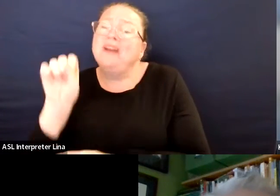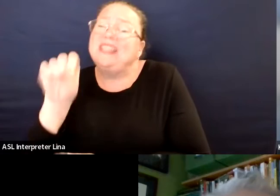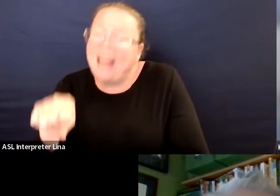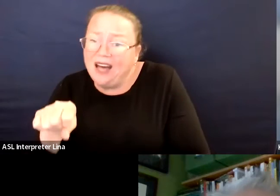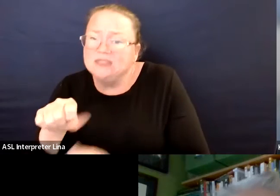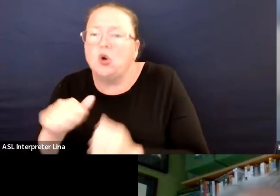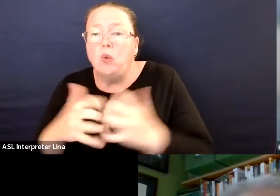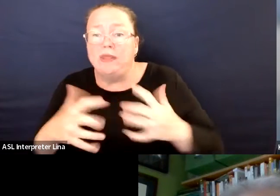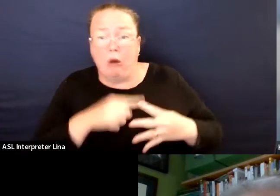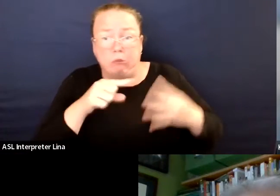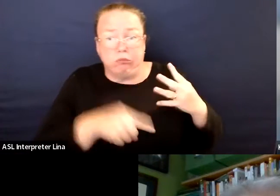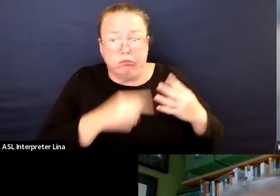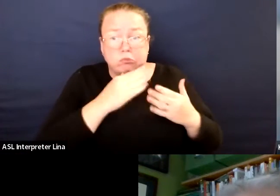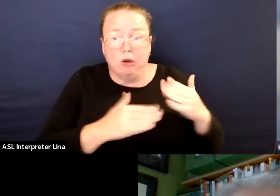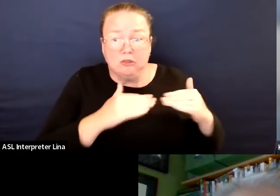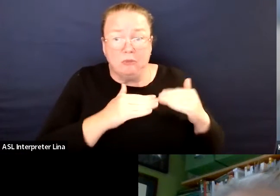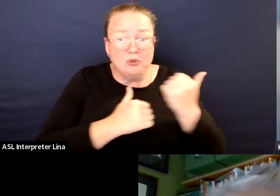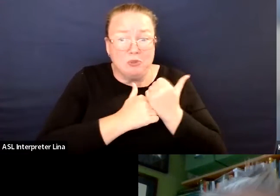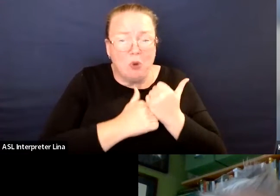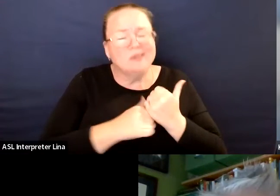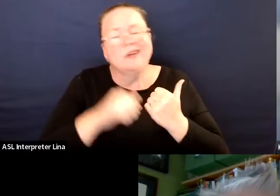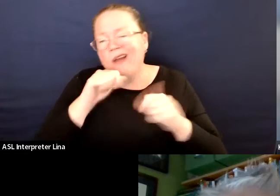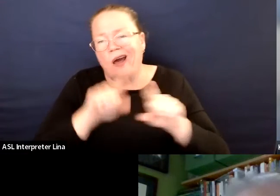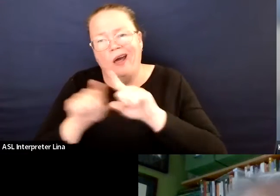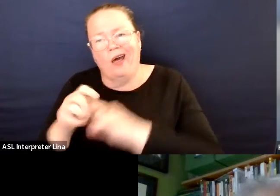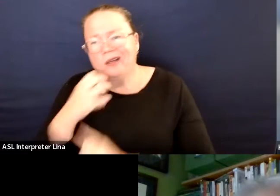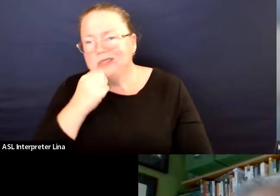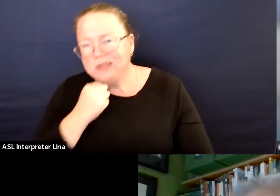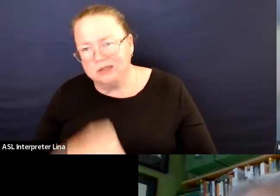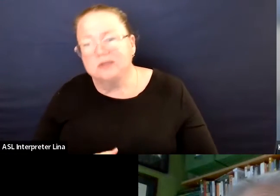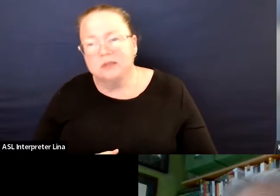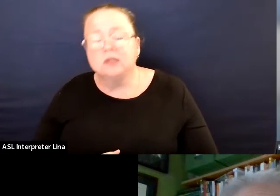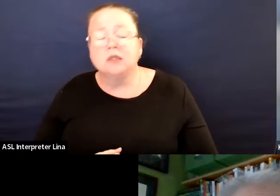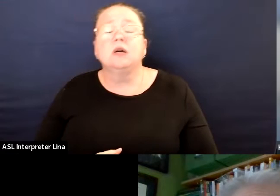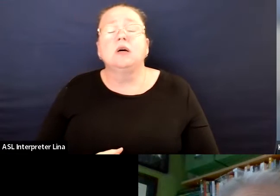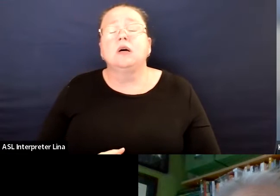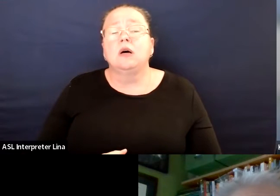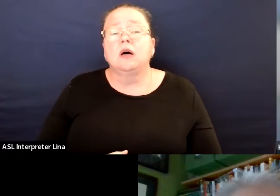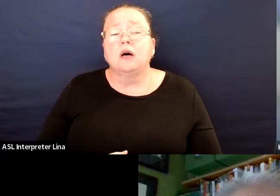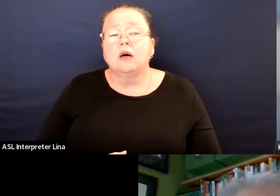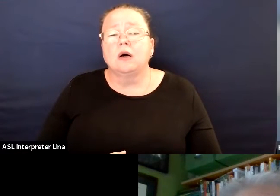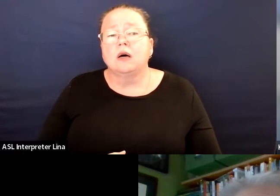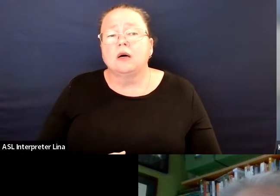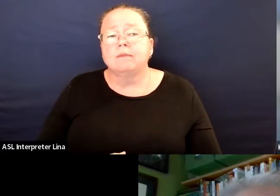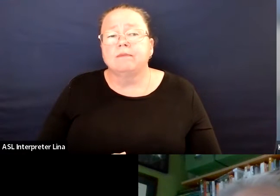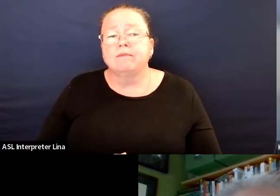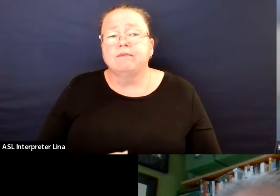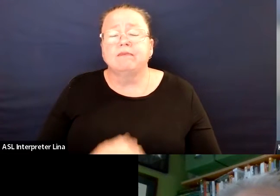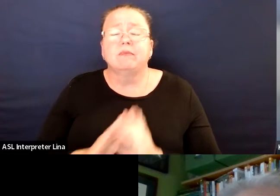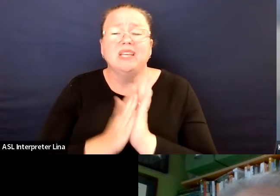the other elements of peer support, I don't think it's quite so meaningful. And then the part of being a